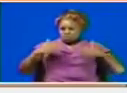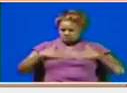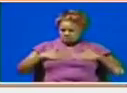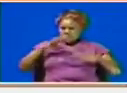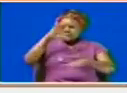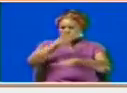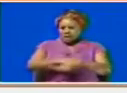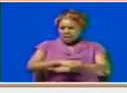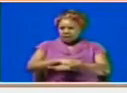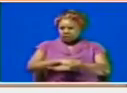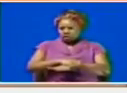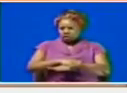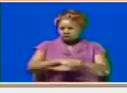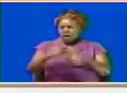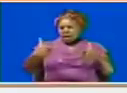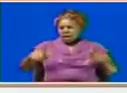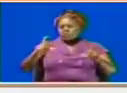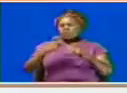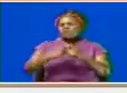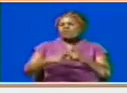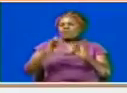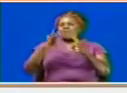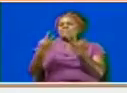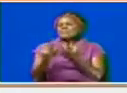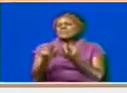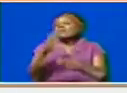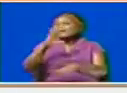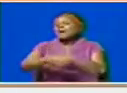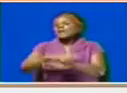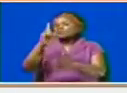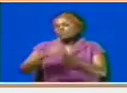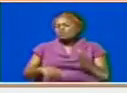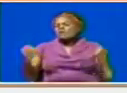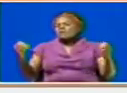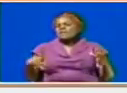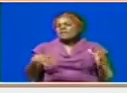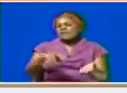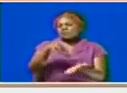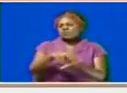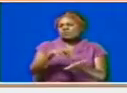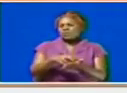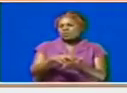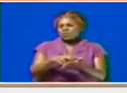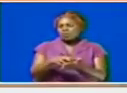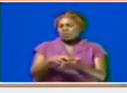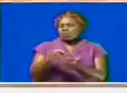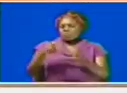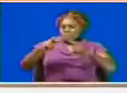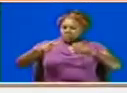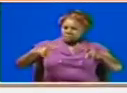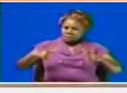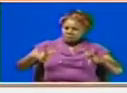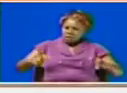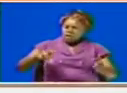we received consent from the next of kin. The post-mortem findings raise a clear case for an independent inquiry on